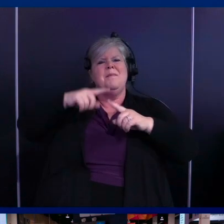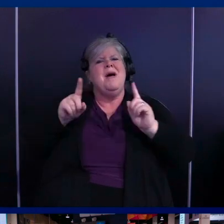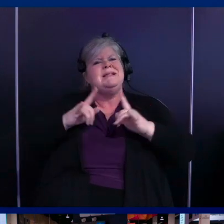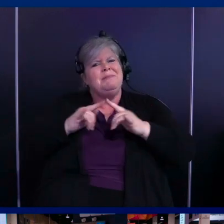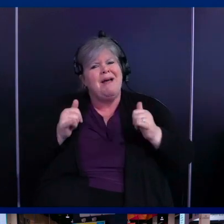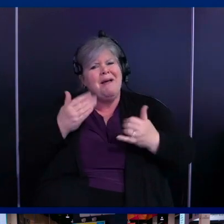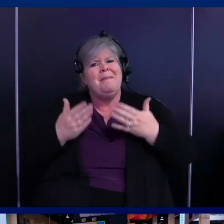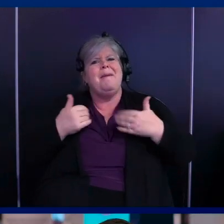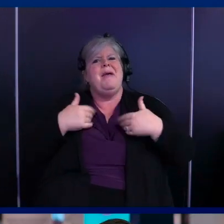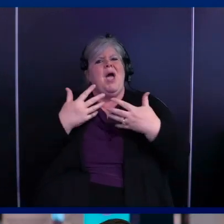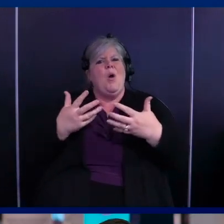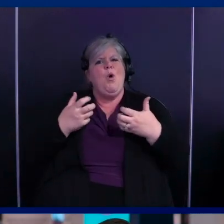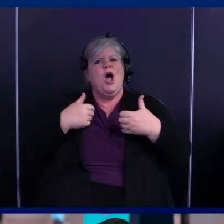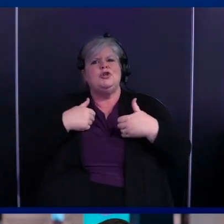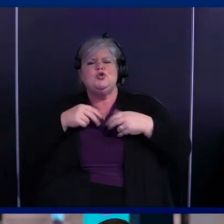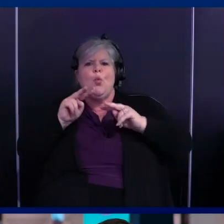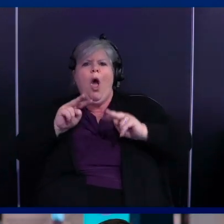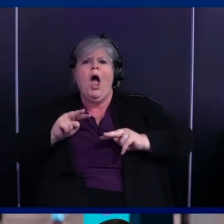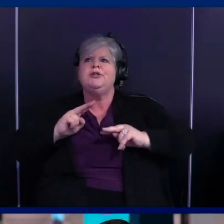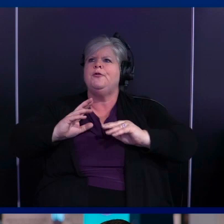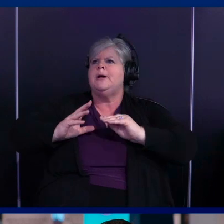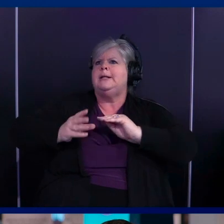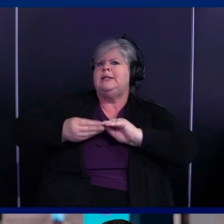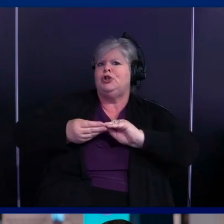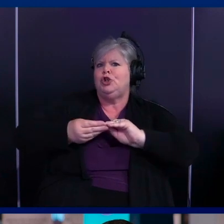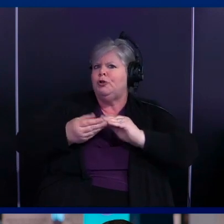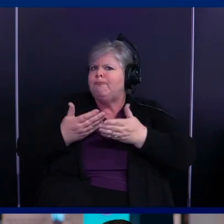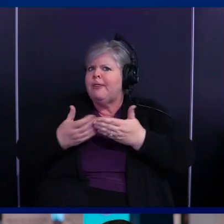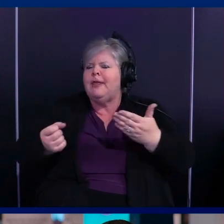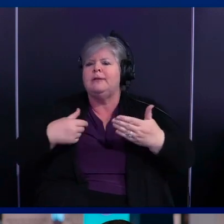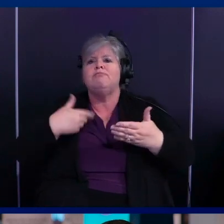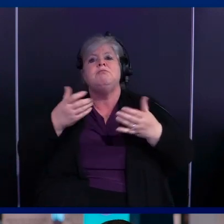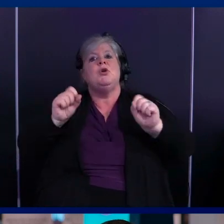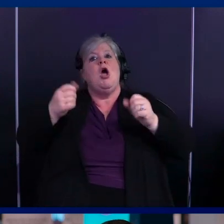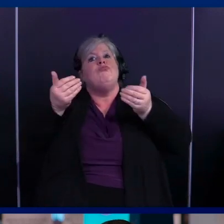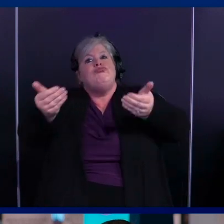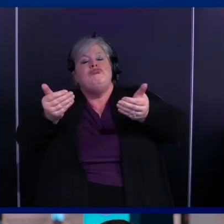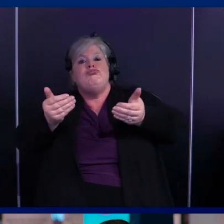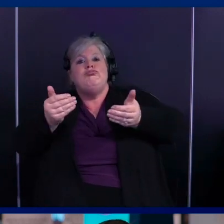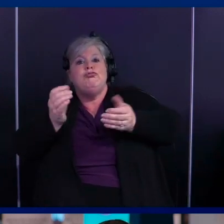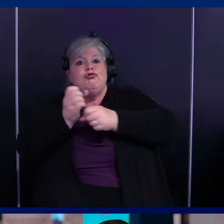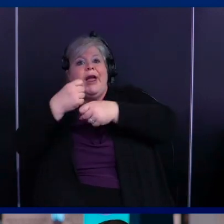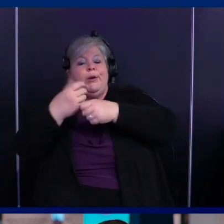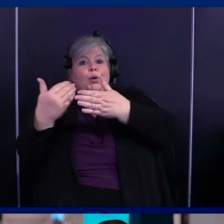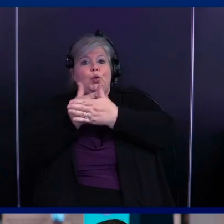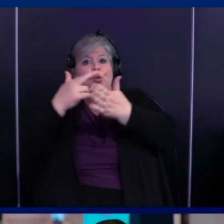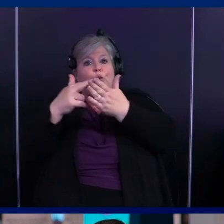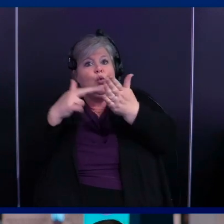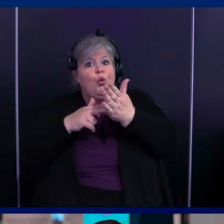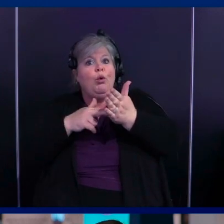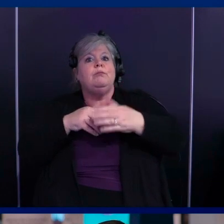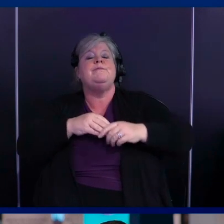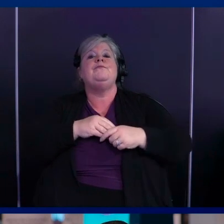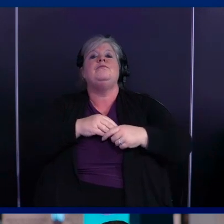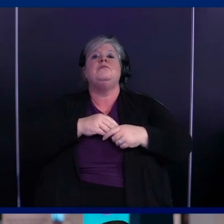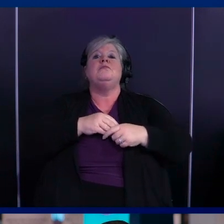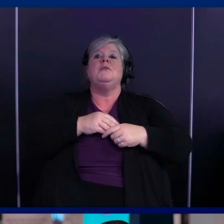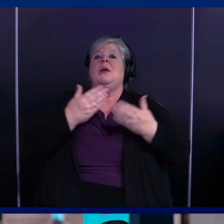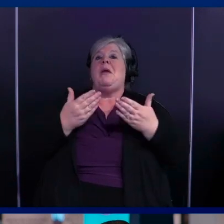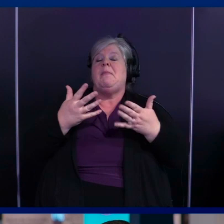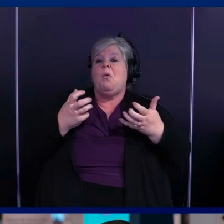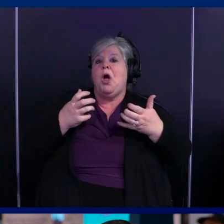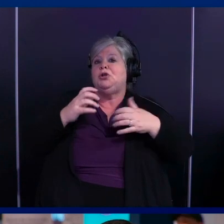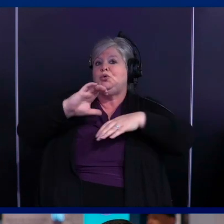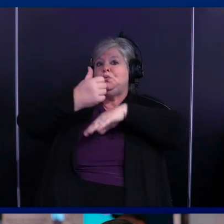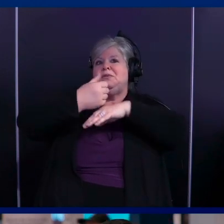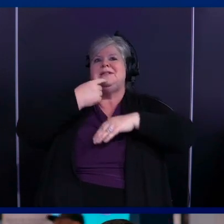to look out for some additional things. So I could create a new rule and go in and say, if